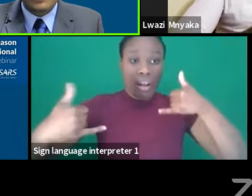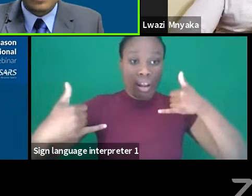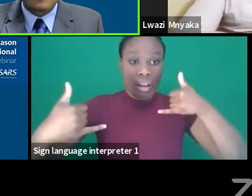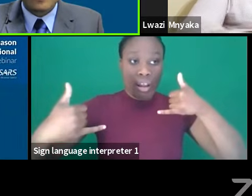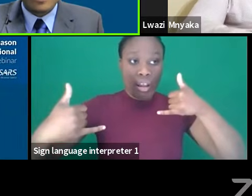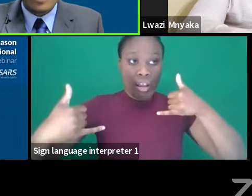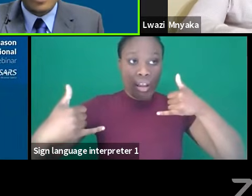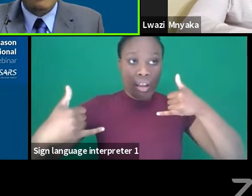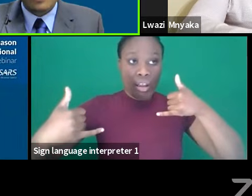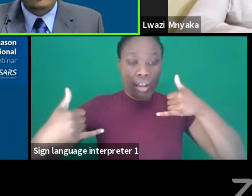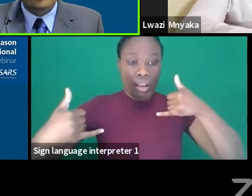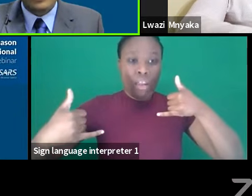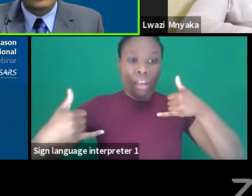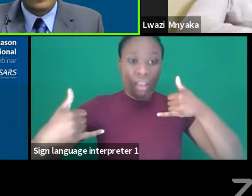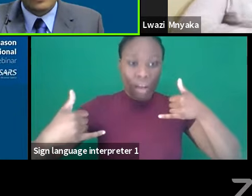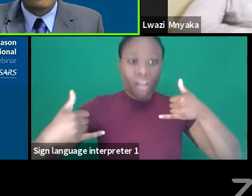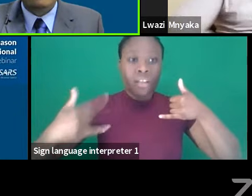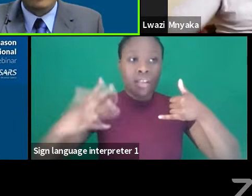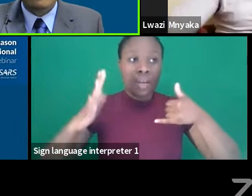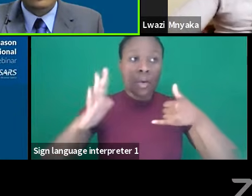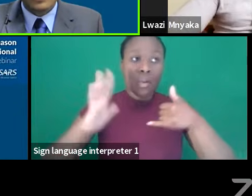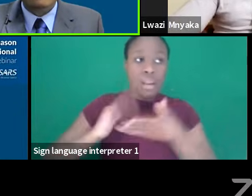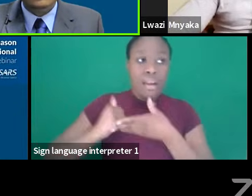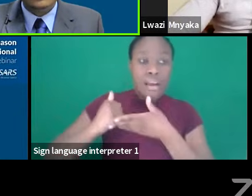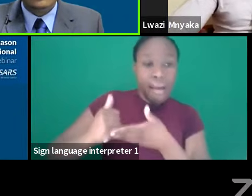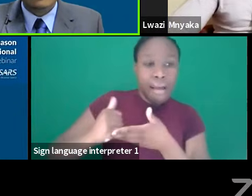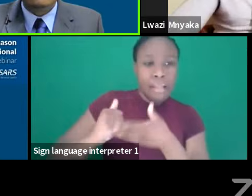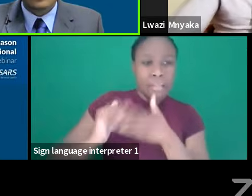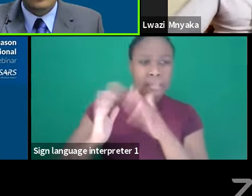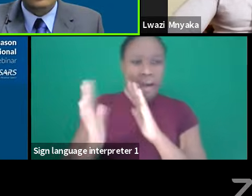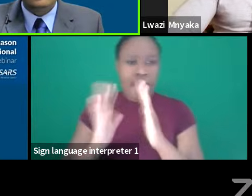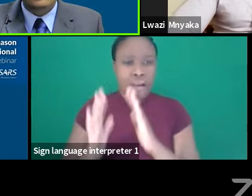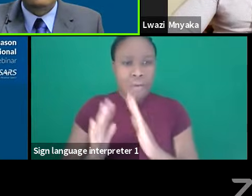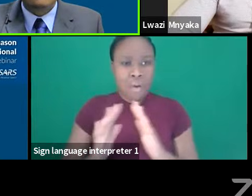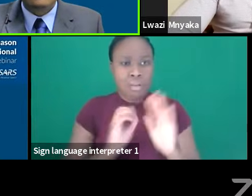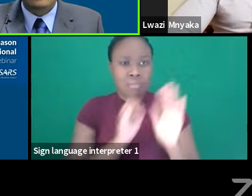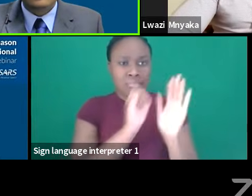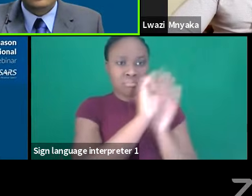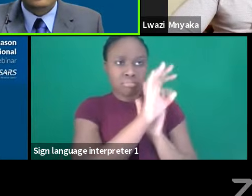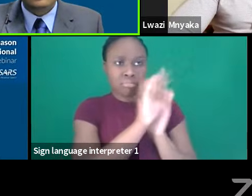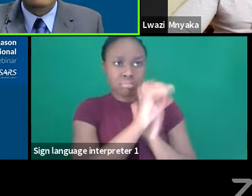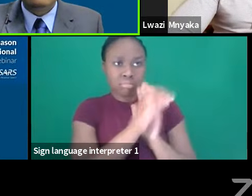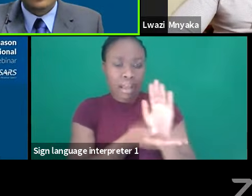to contact them and make sure that they help them with the updating of the details of the representative. Thank